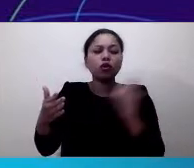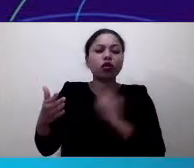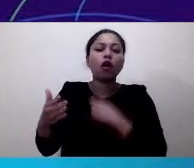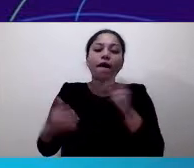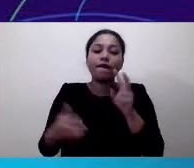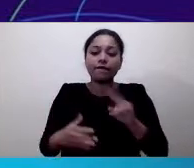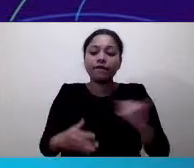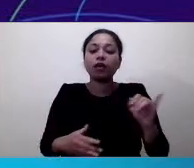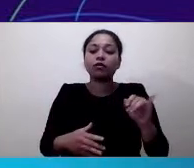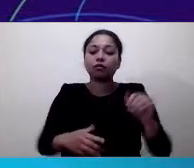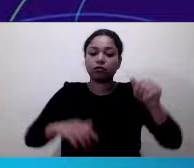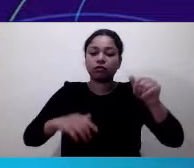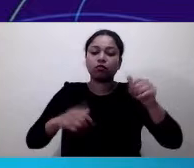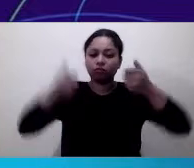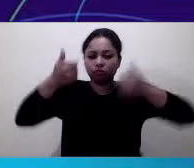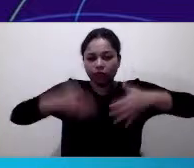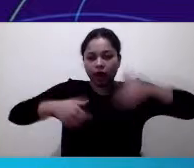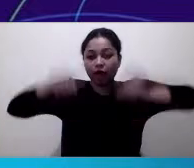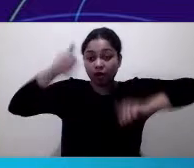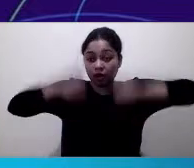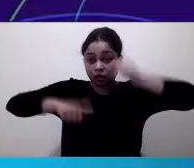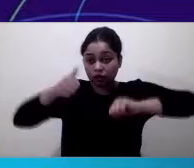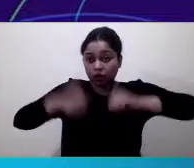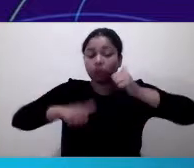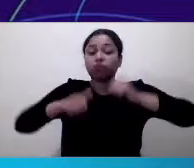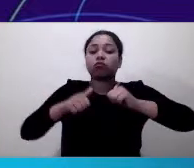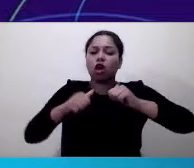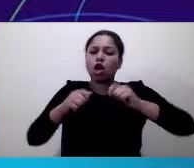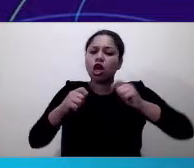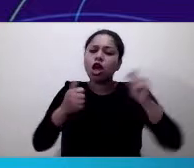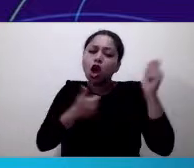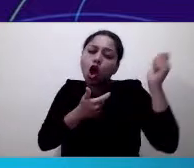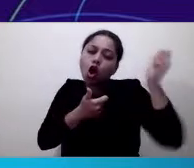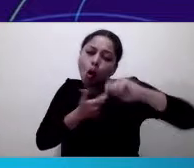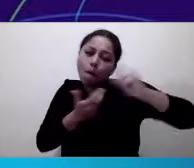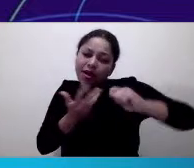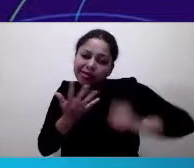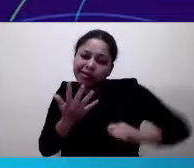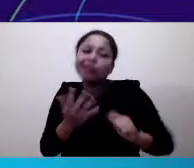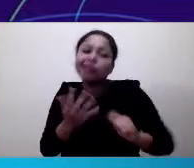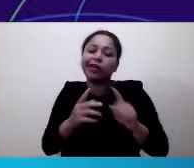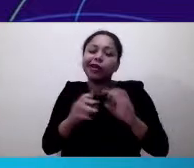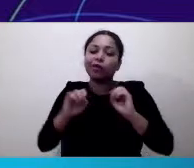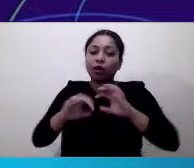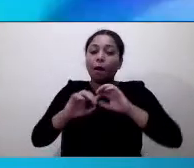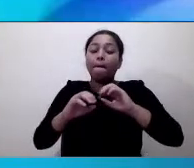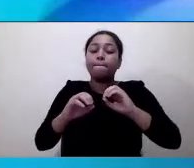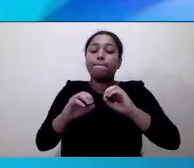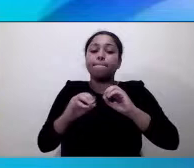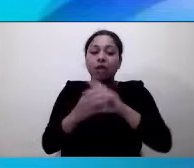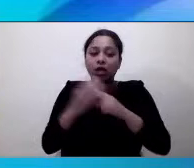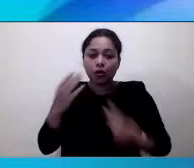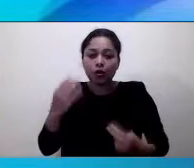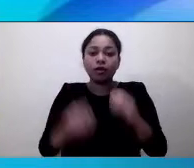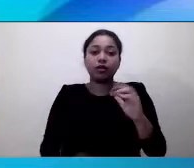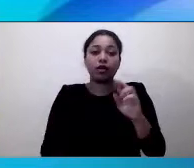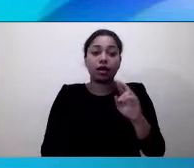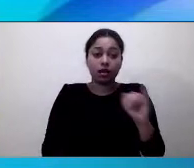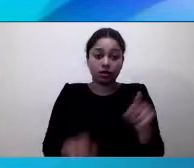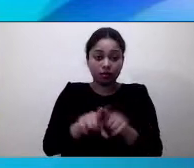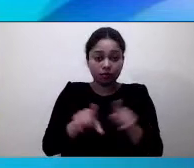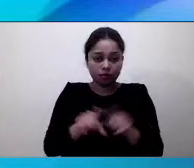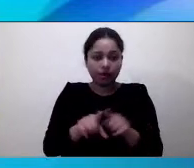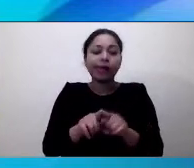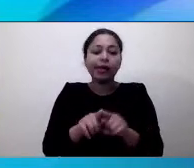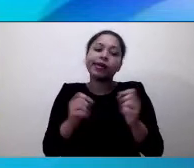bilingual education, a little bit of CLIL, translanguaging, and I will be sharing some project and rubric.